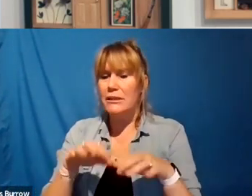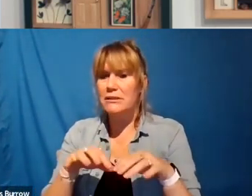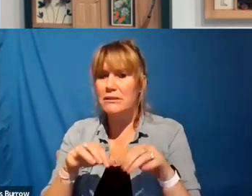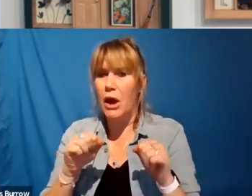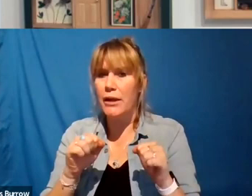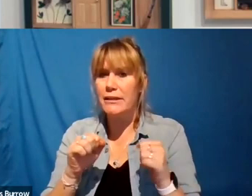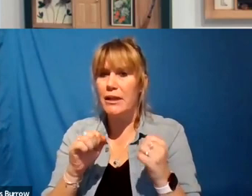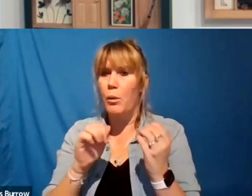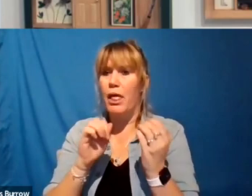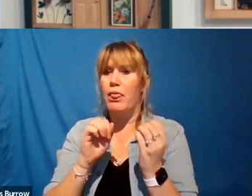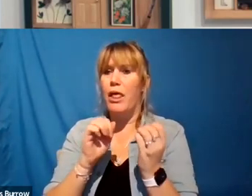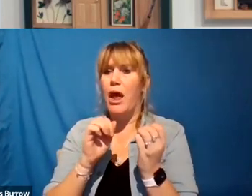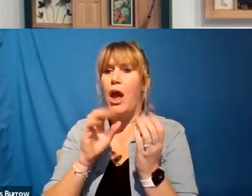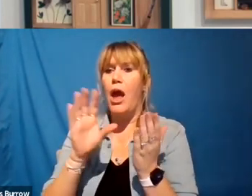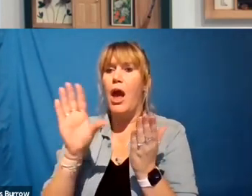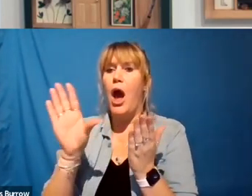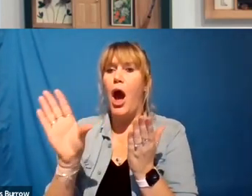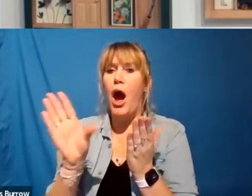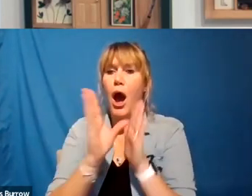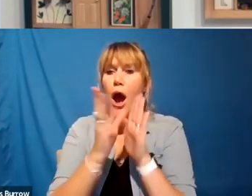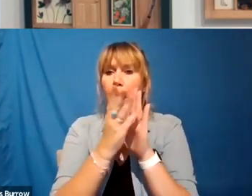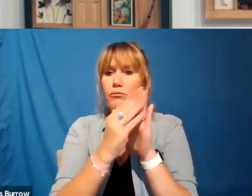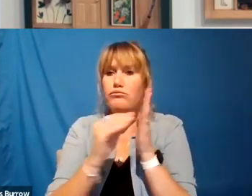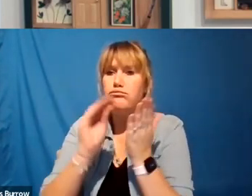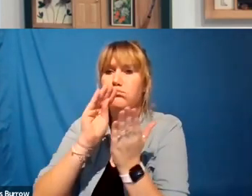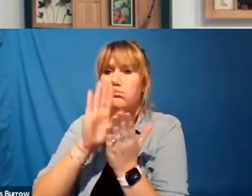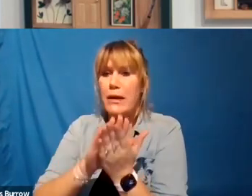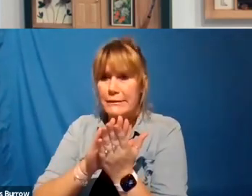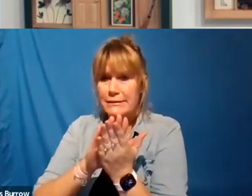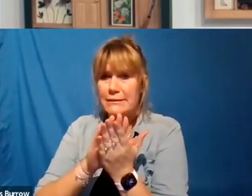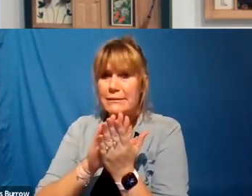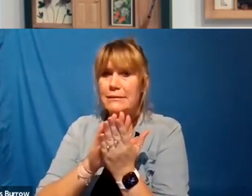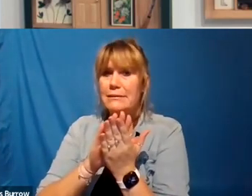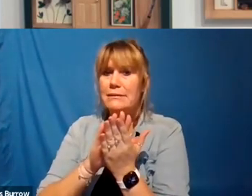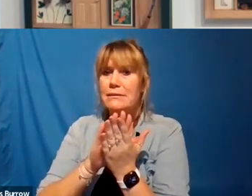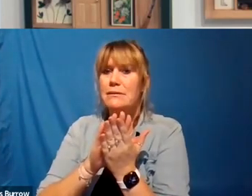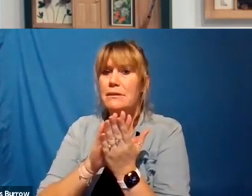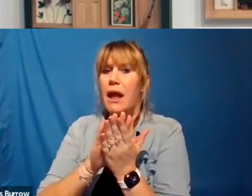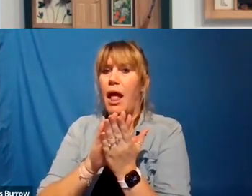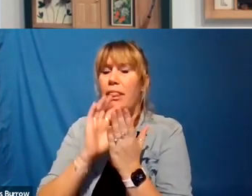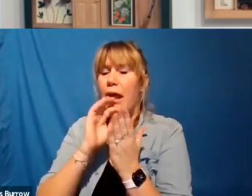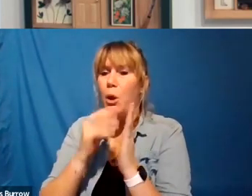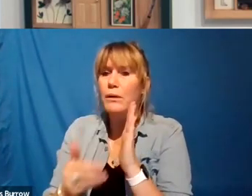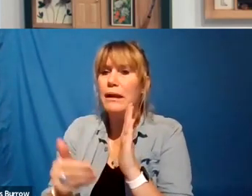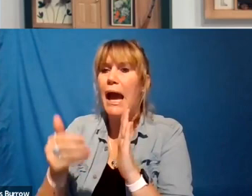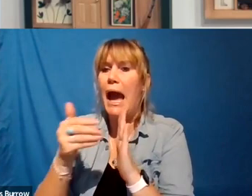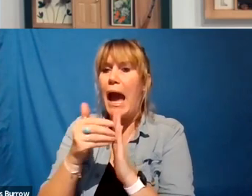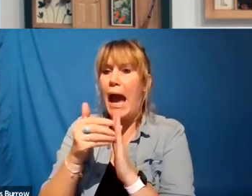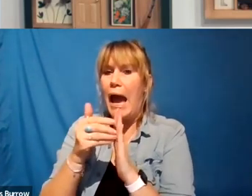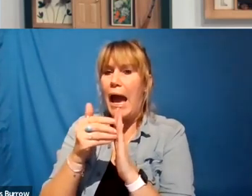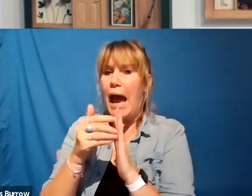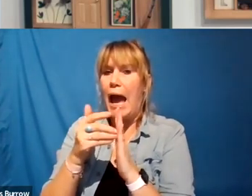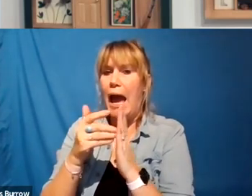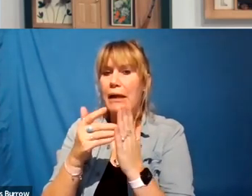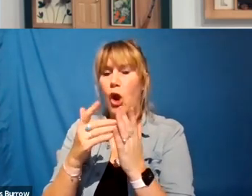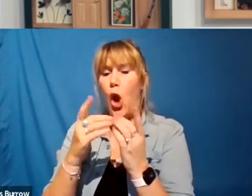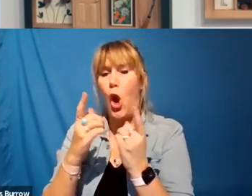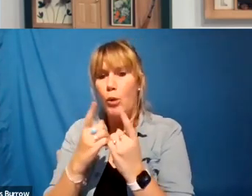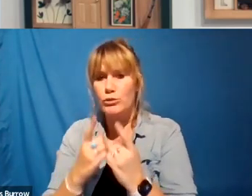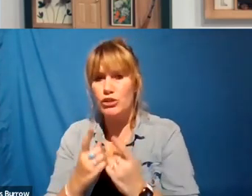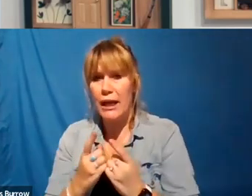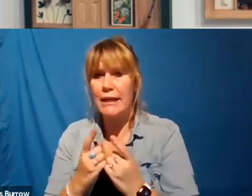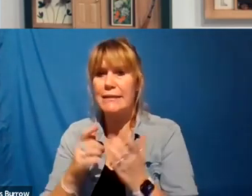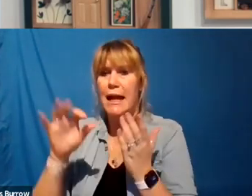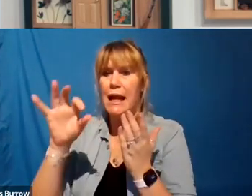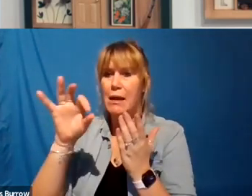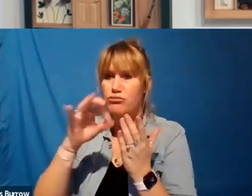specimen of the plant in question. And then I added found objects, paper cuts that I made, and embroidery